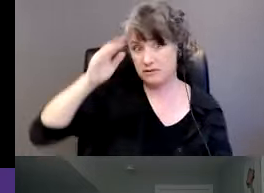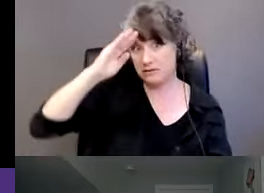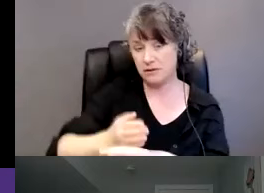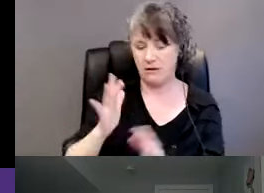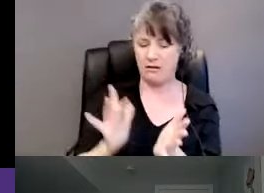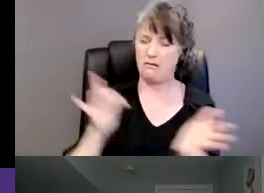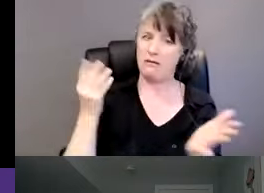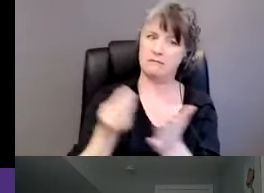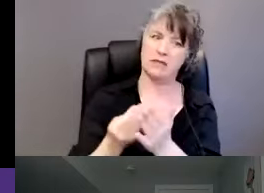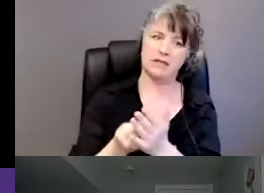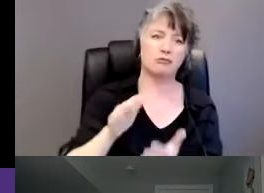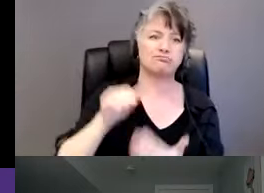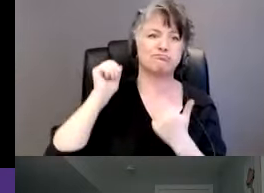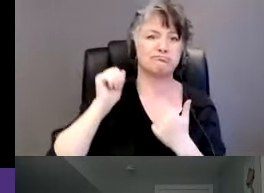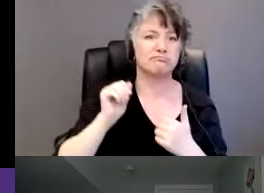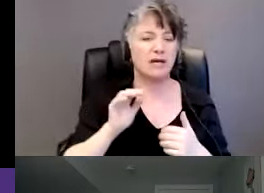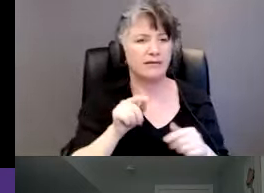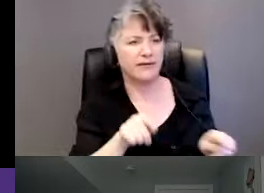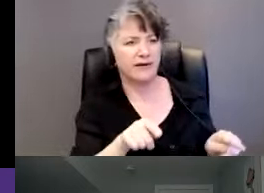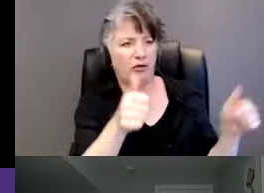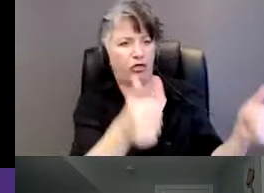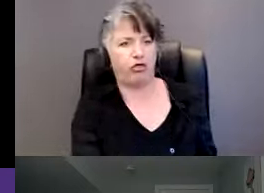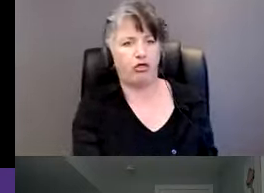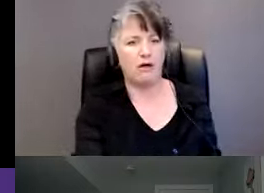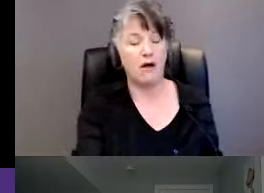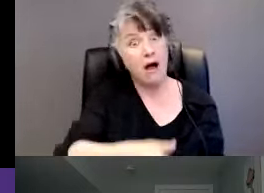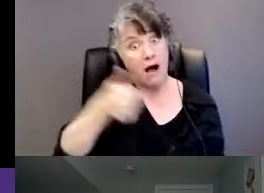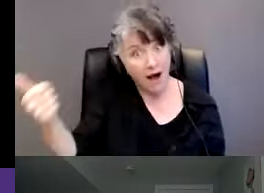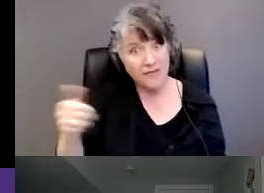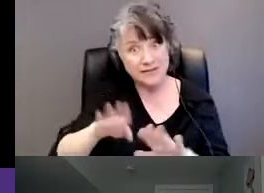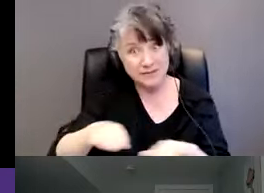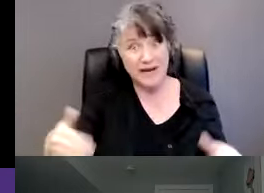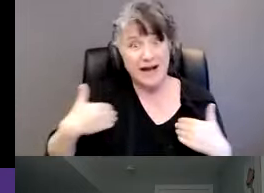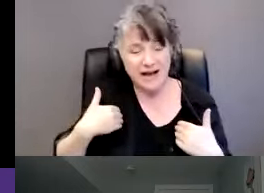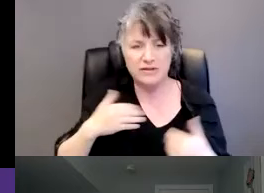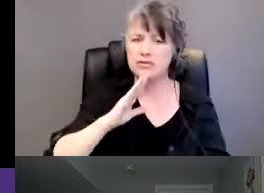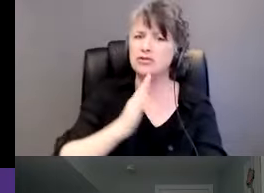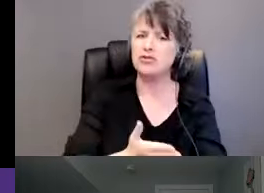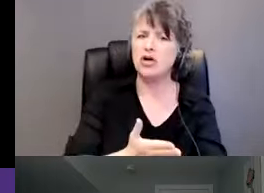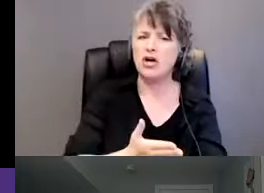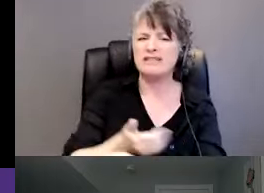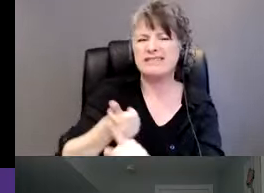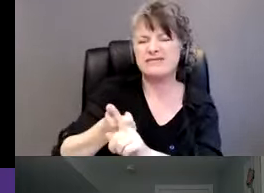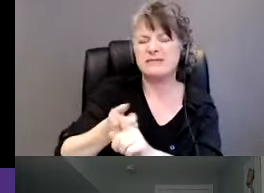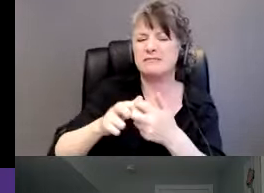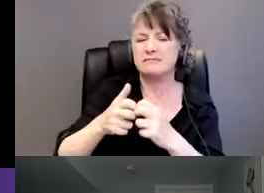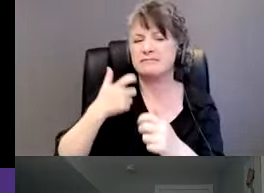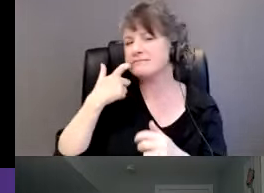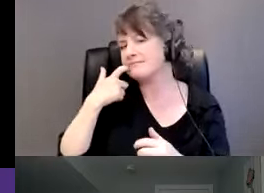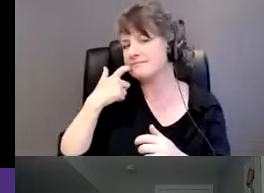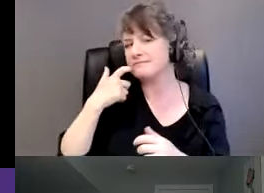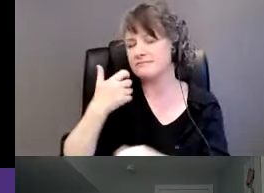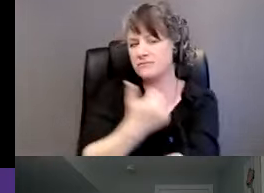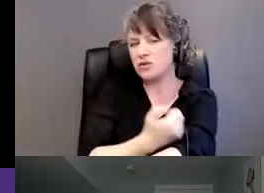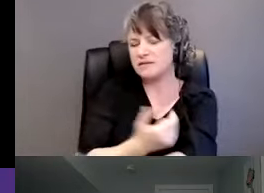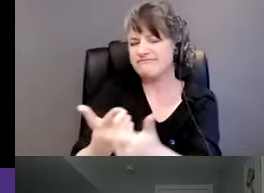having other children who were not presently involved. They are estranged from their daughter due to addiction and substance abuse, and shared that they had